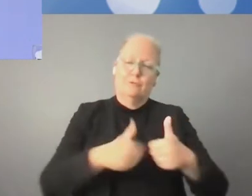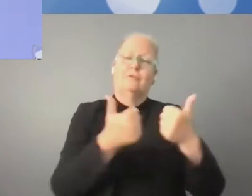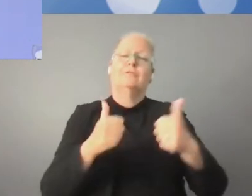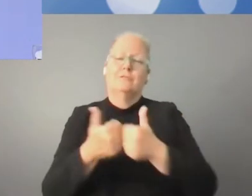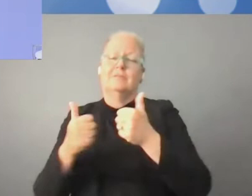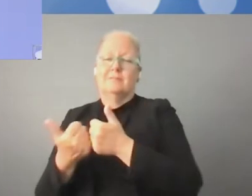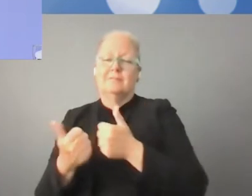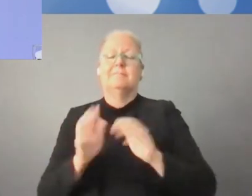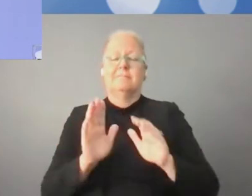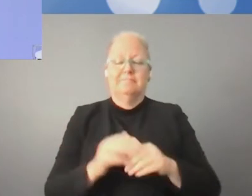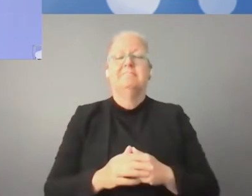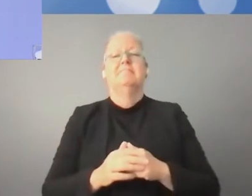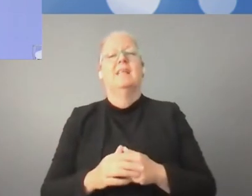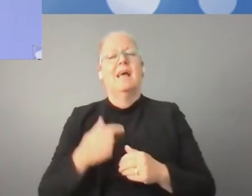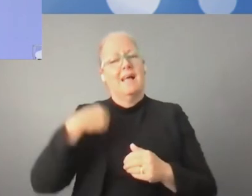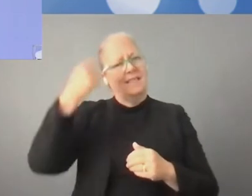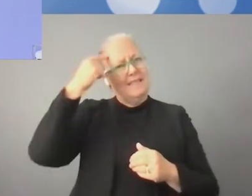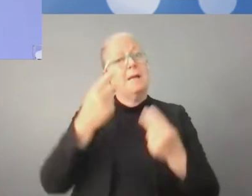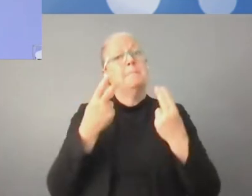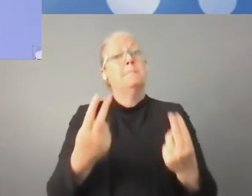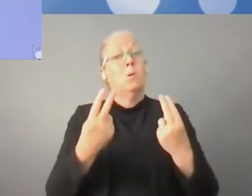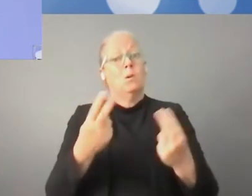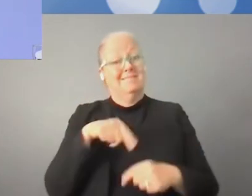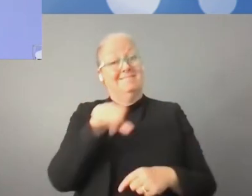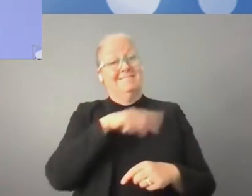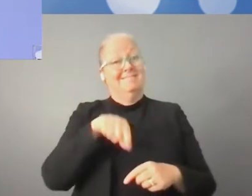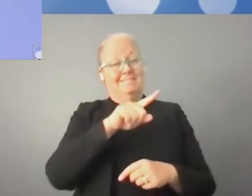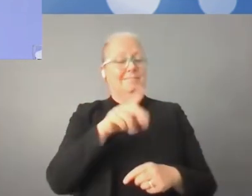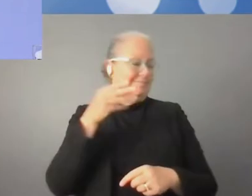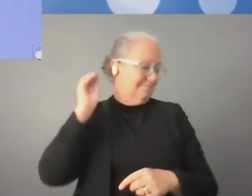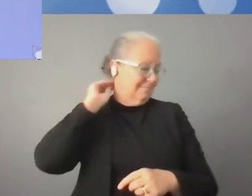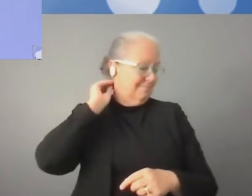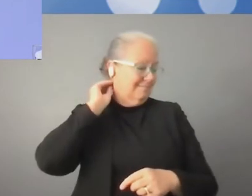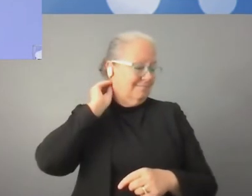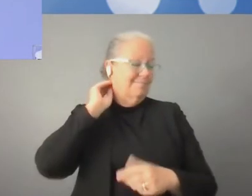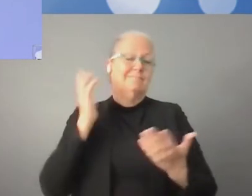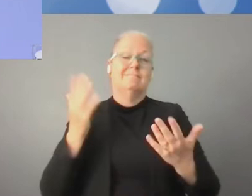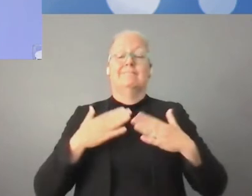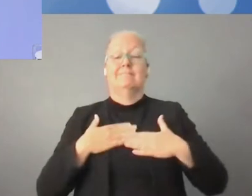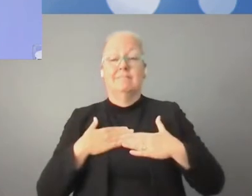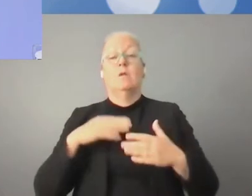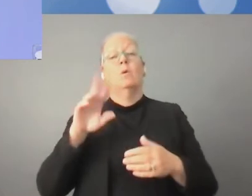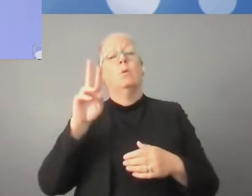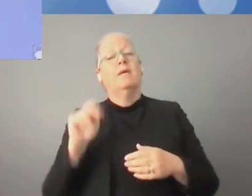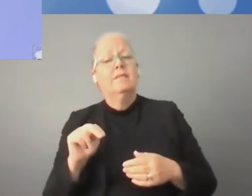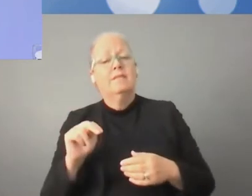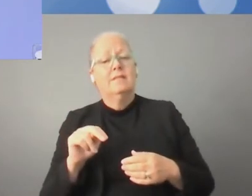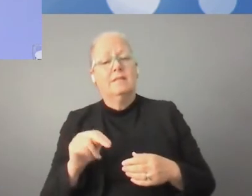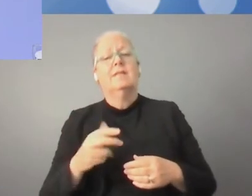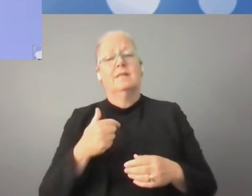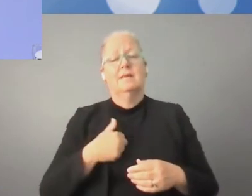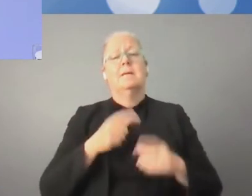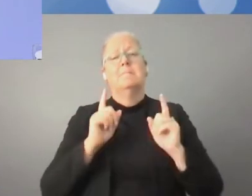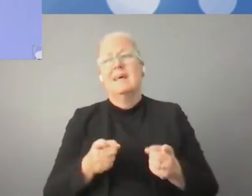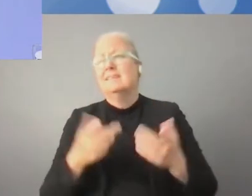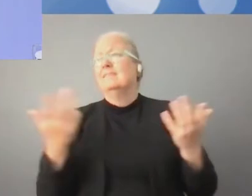very important to keep it in mind why because at the u.n of course we we are set to do our best to support